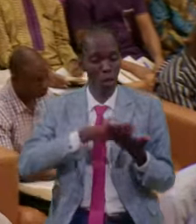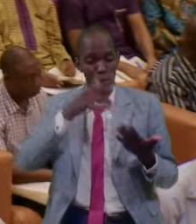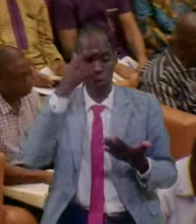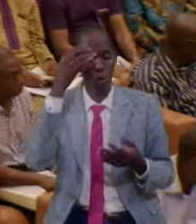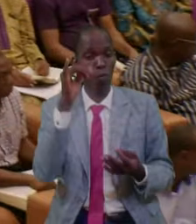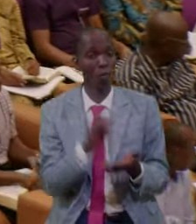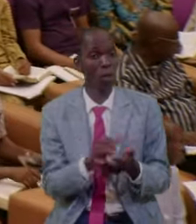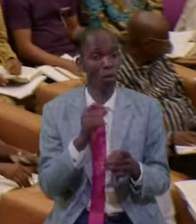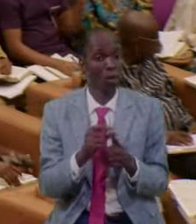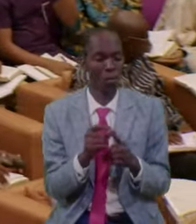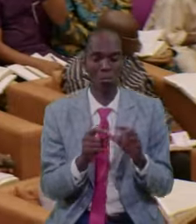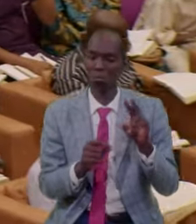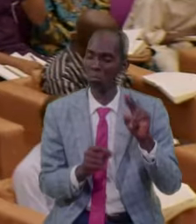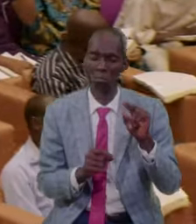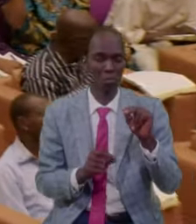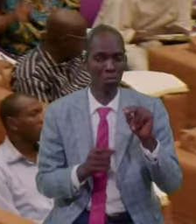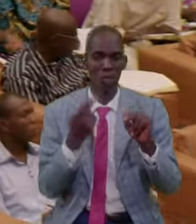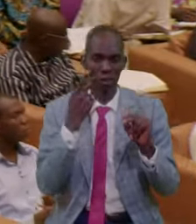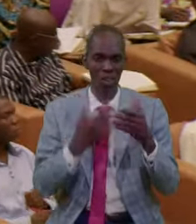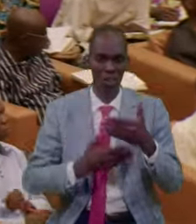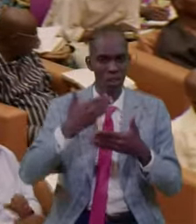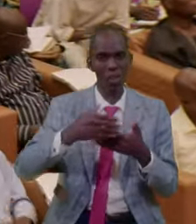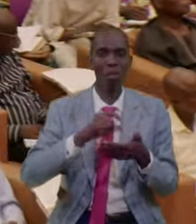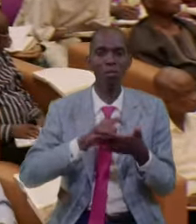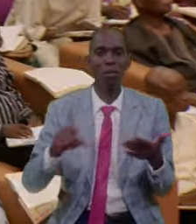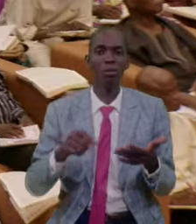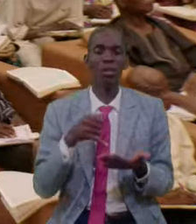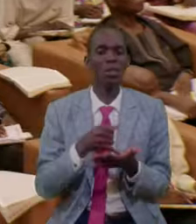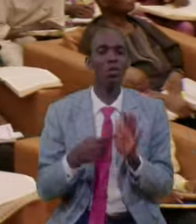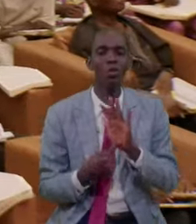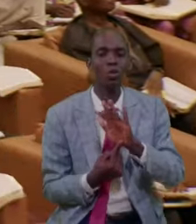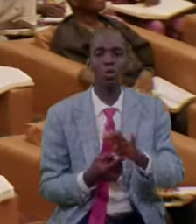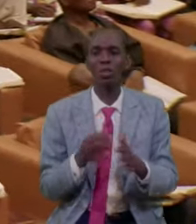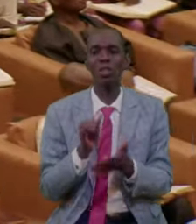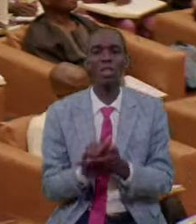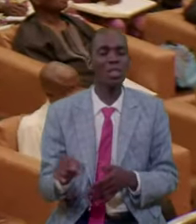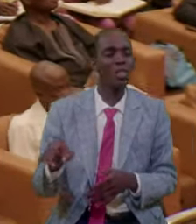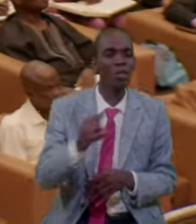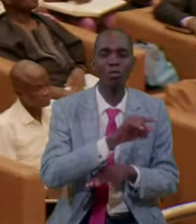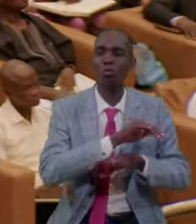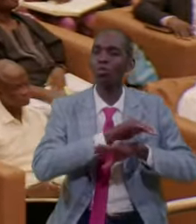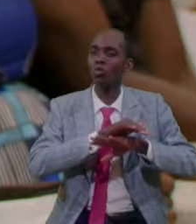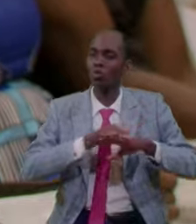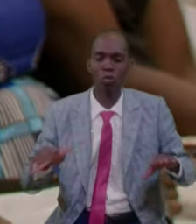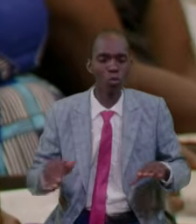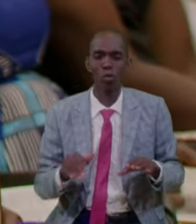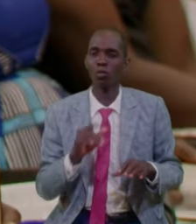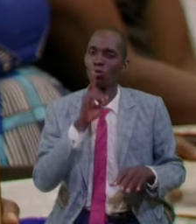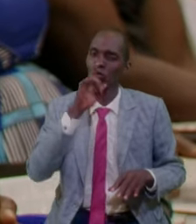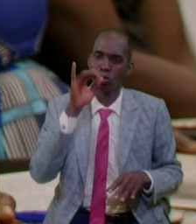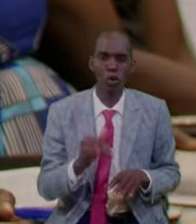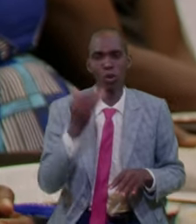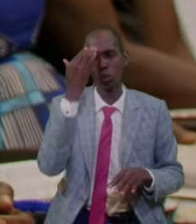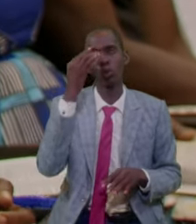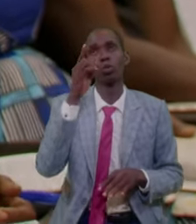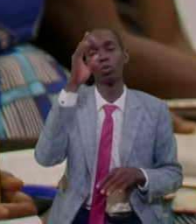following verses, it shows that they did not really know God. They didn't delight in